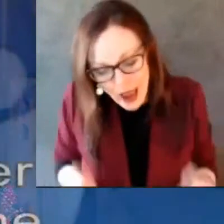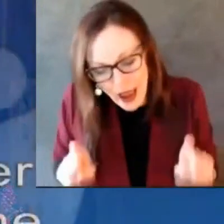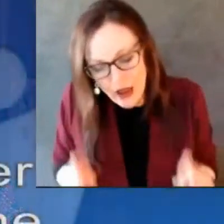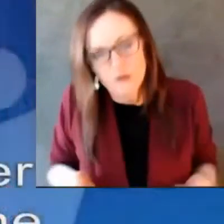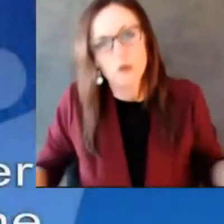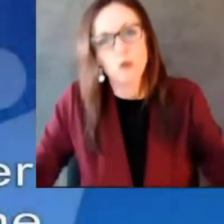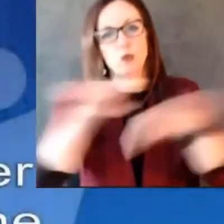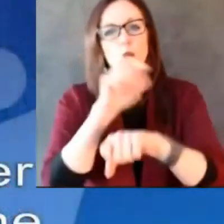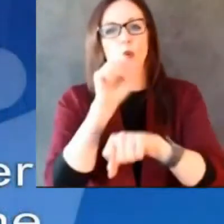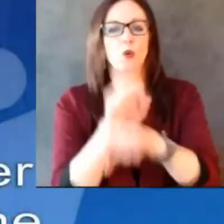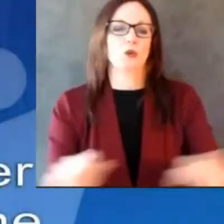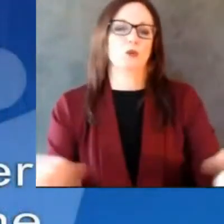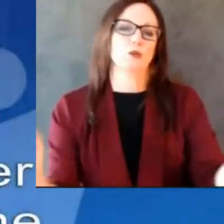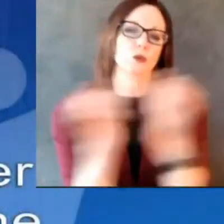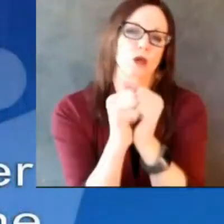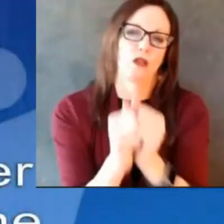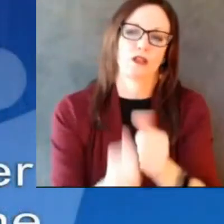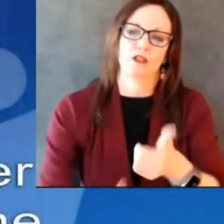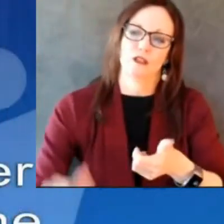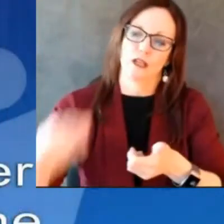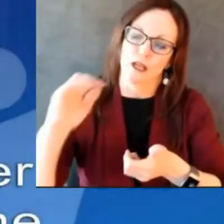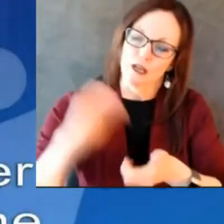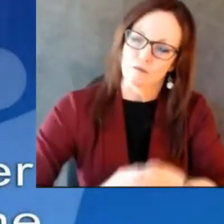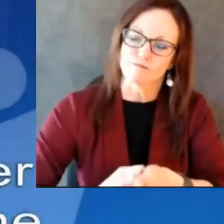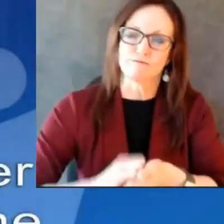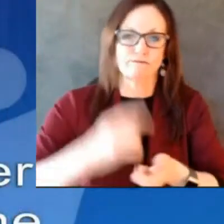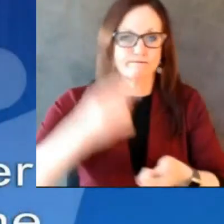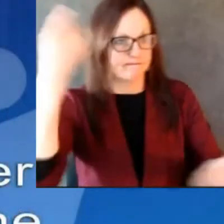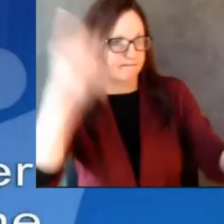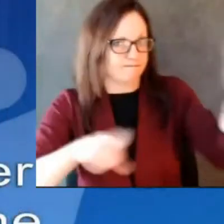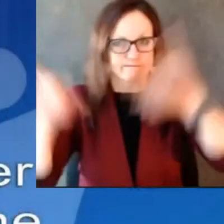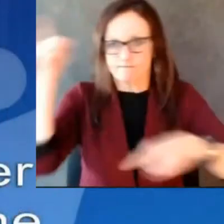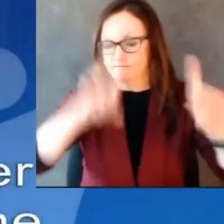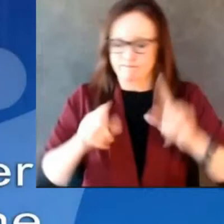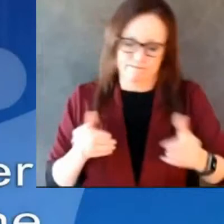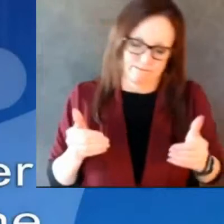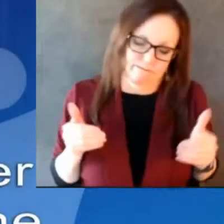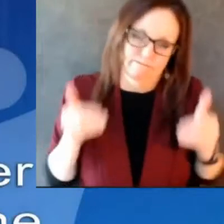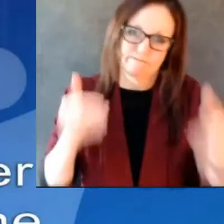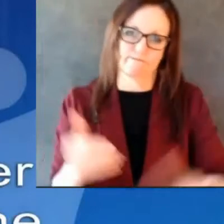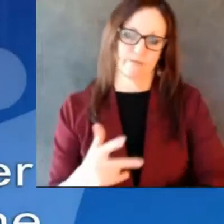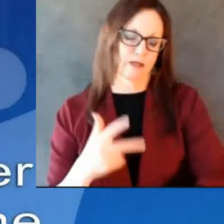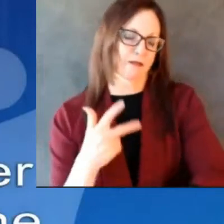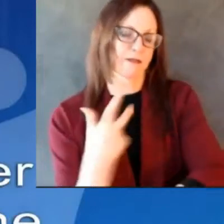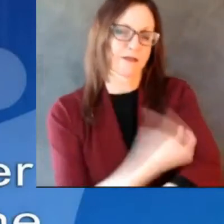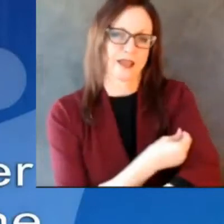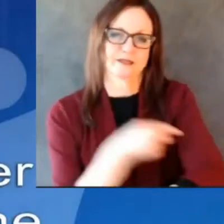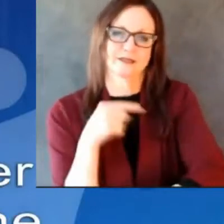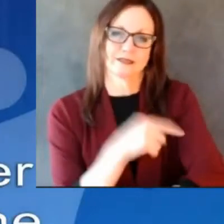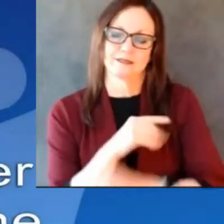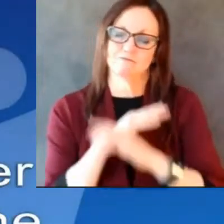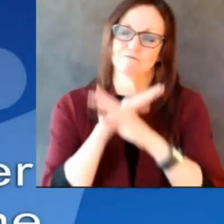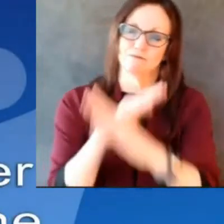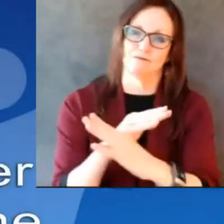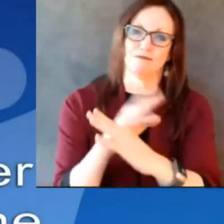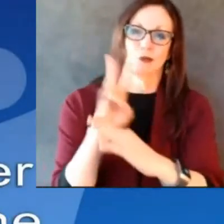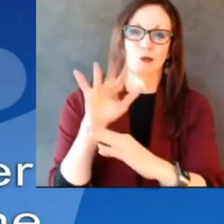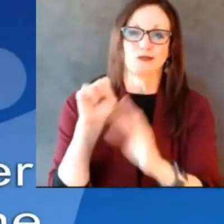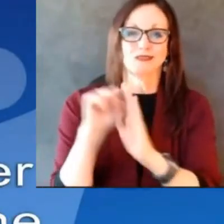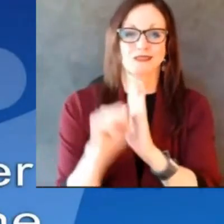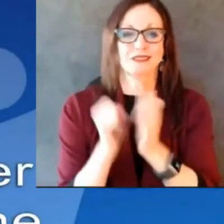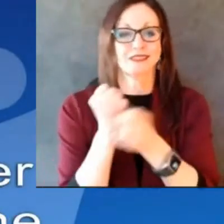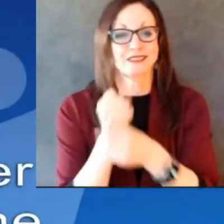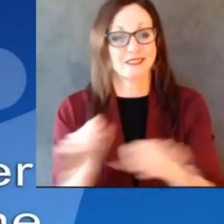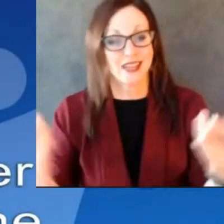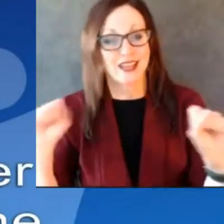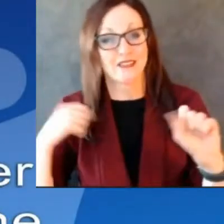your questions. Thank you. And a reminder to maintain audio quality. Please keep your phones on mute until it is time to ask your question. A note that we